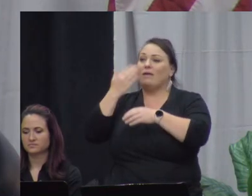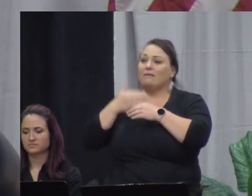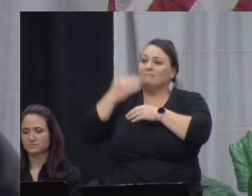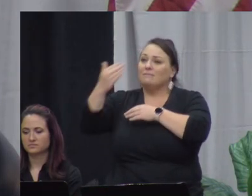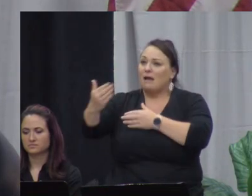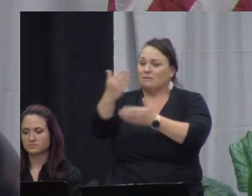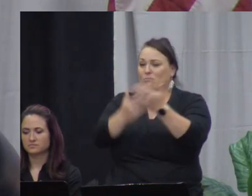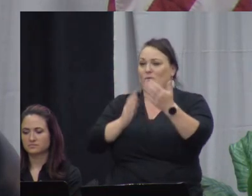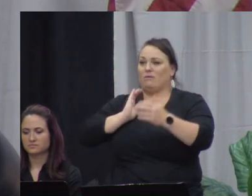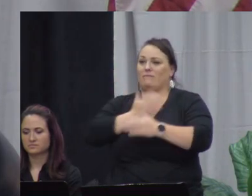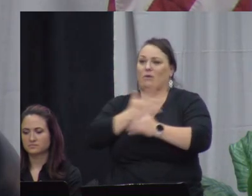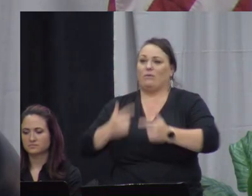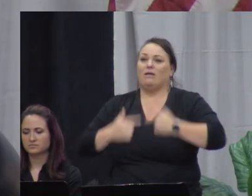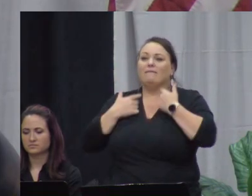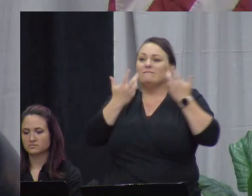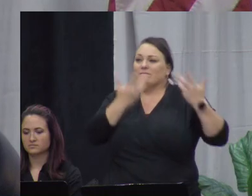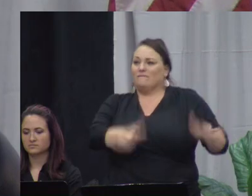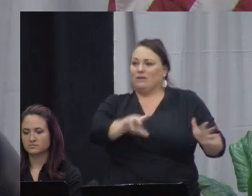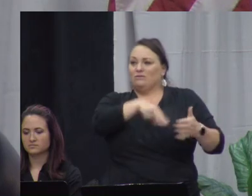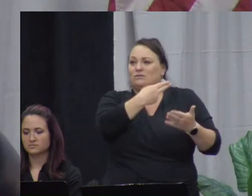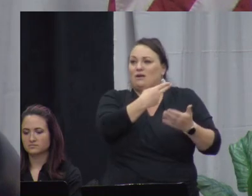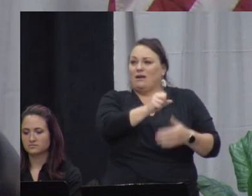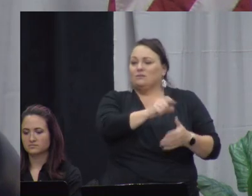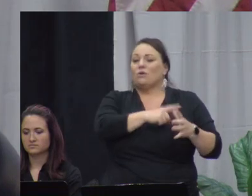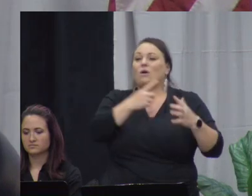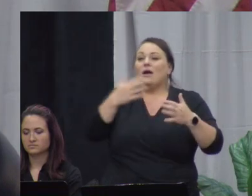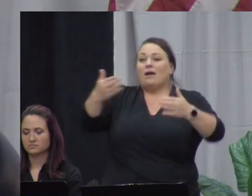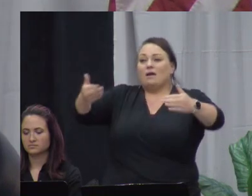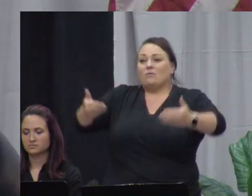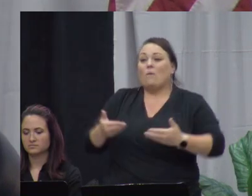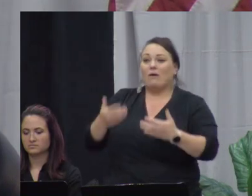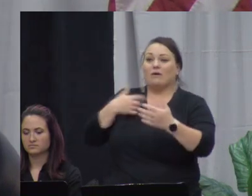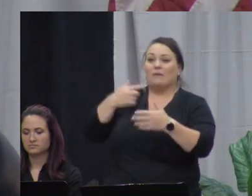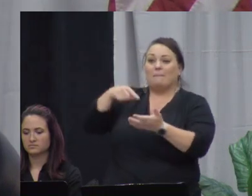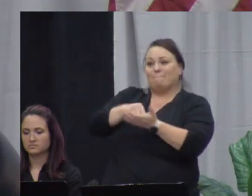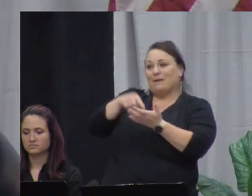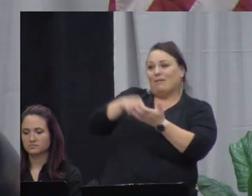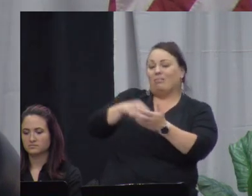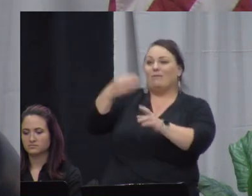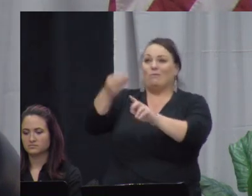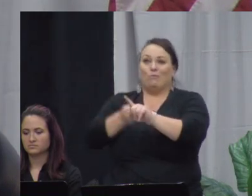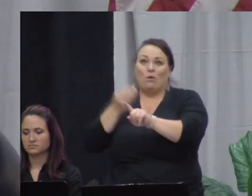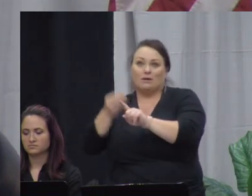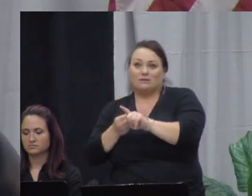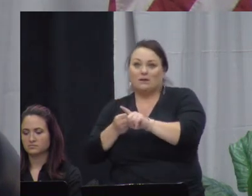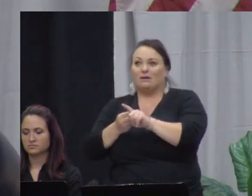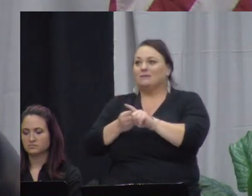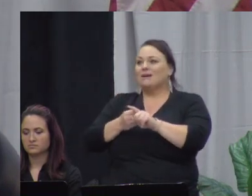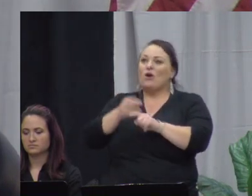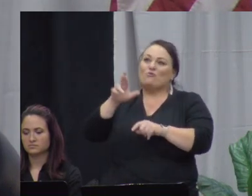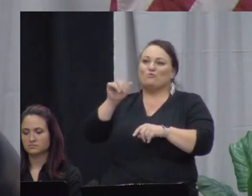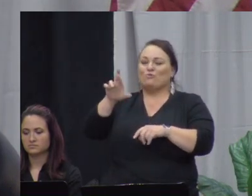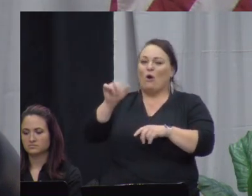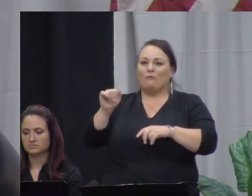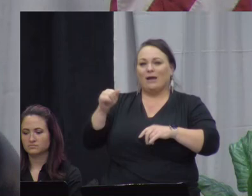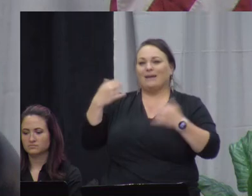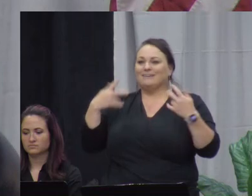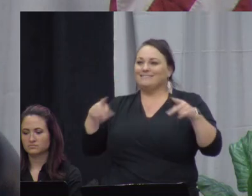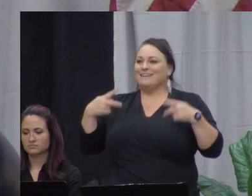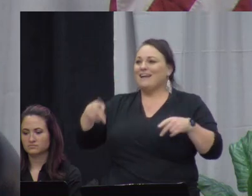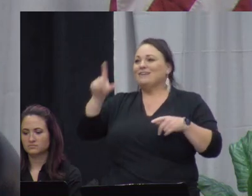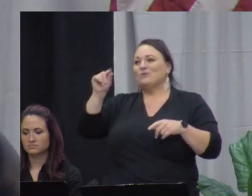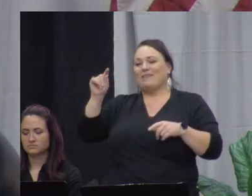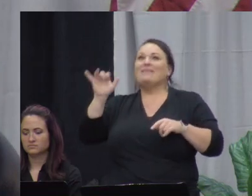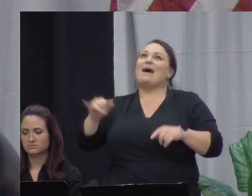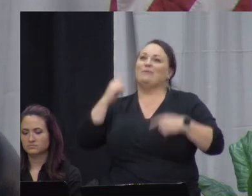our lives, we'll say goodbye to high school and welcome with reluctant arms, bills, mortgages, our roaring 20s. That's gonna